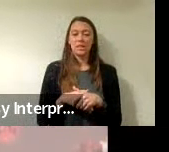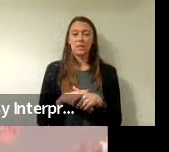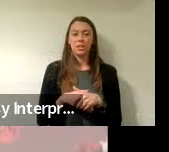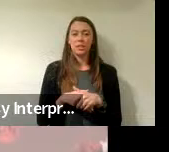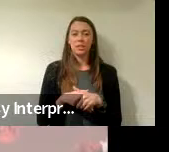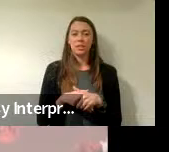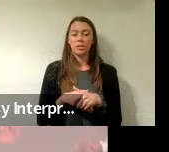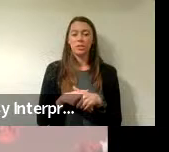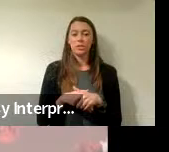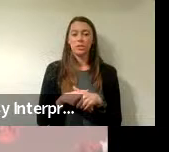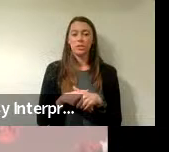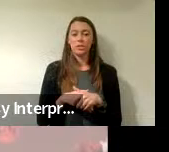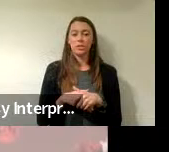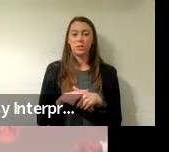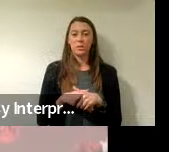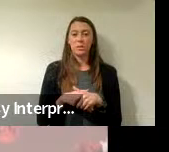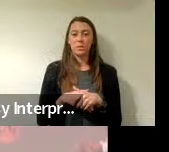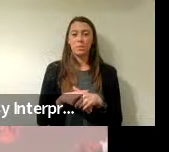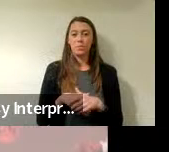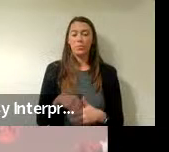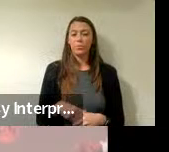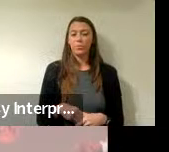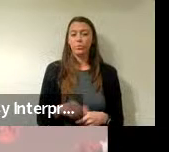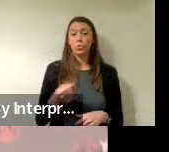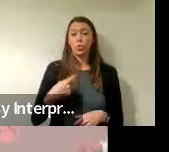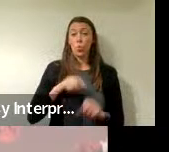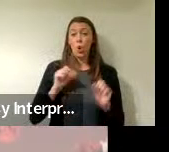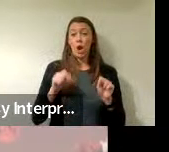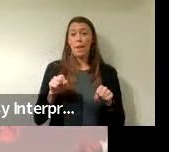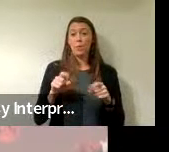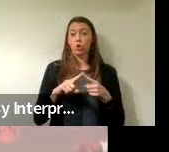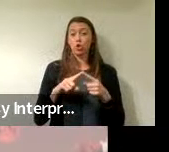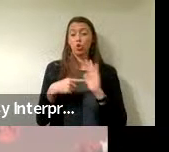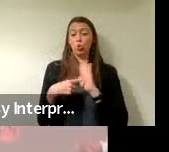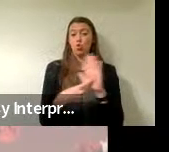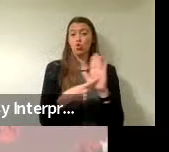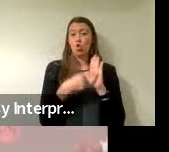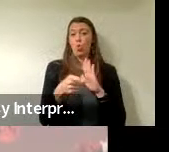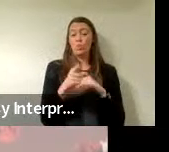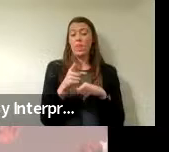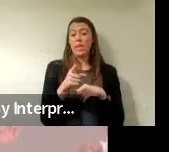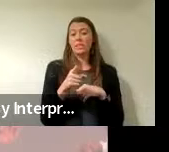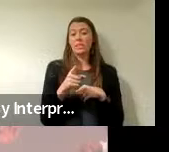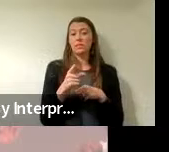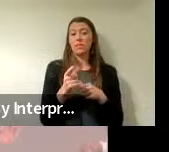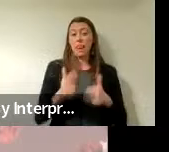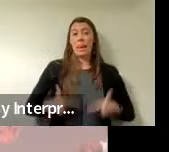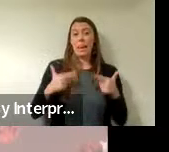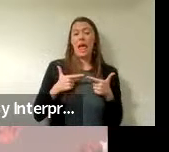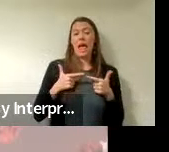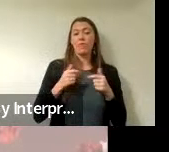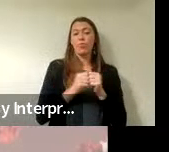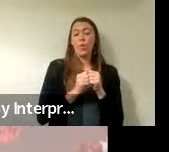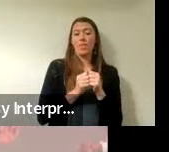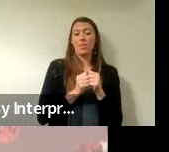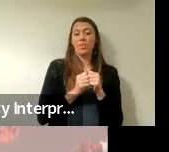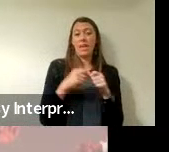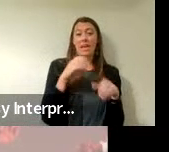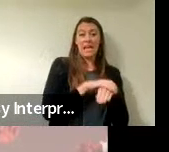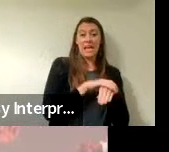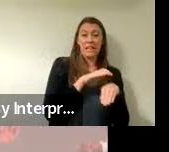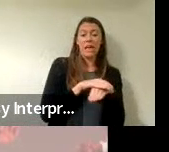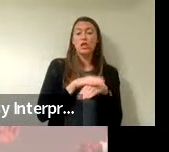able to share this live in English and in Spanish, and have American Sign